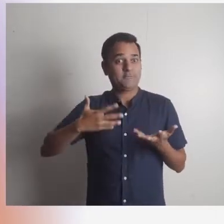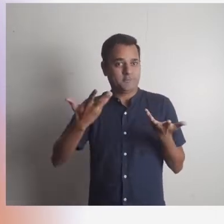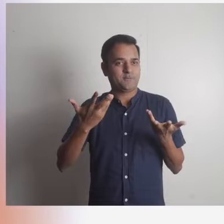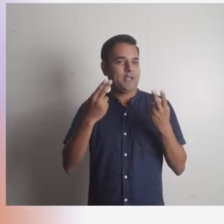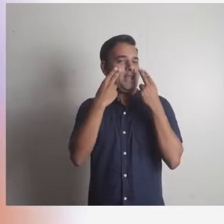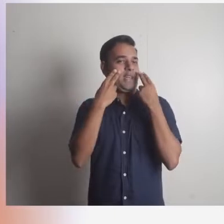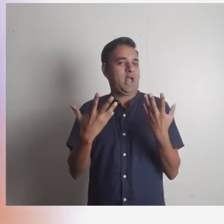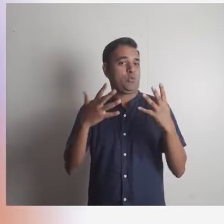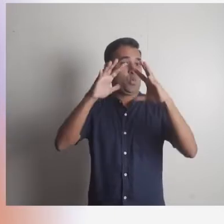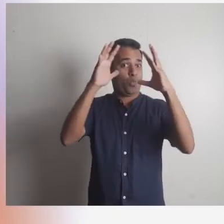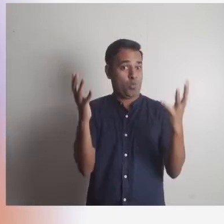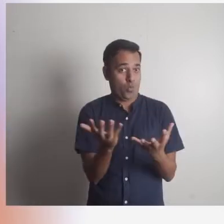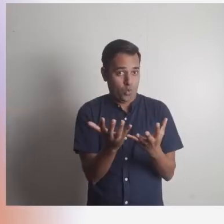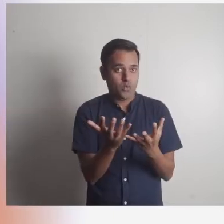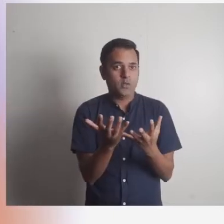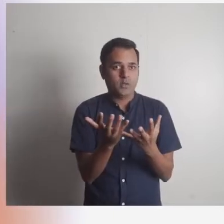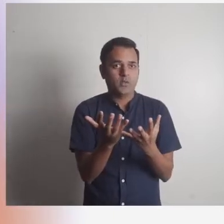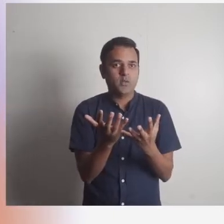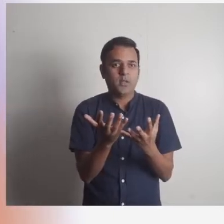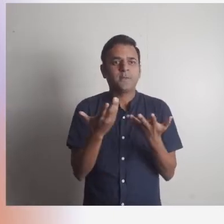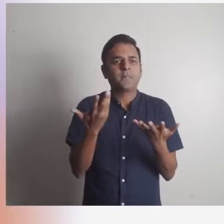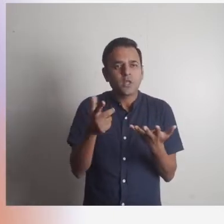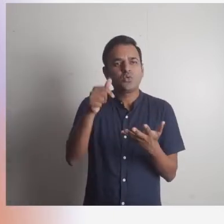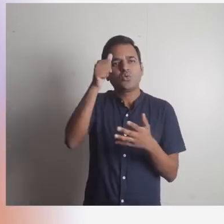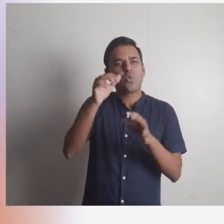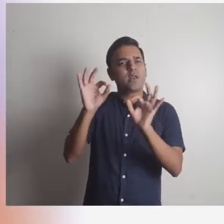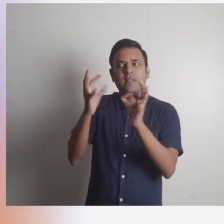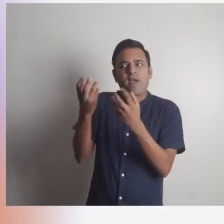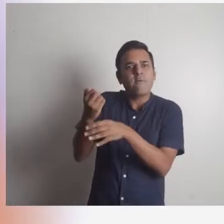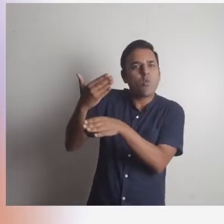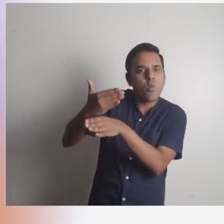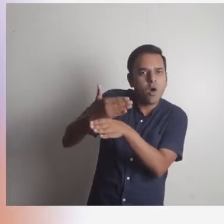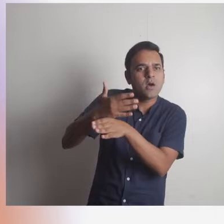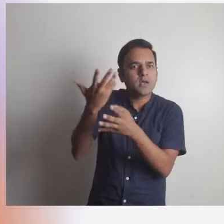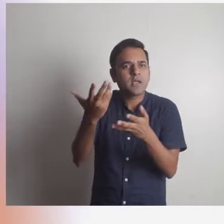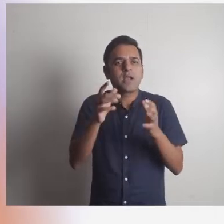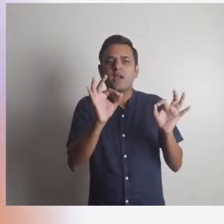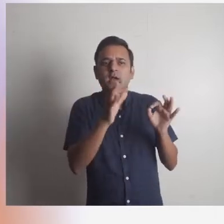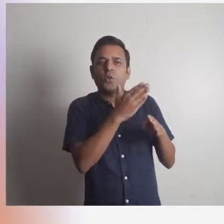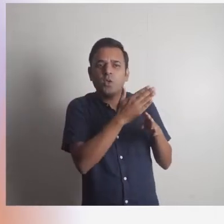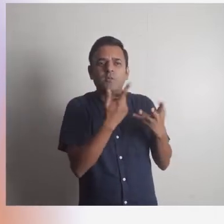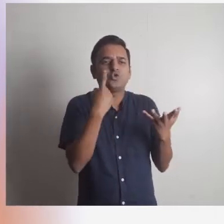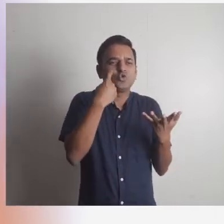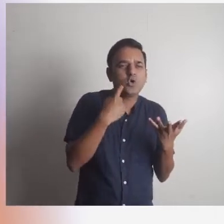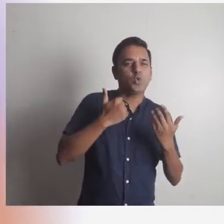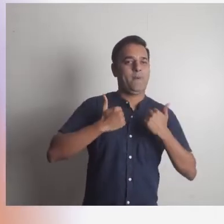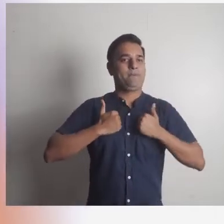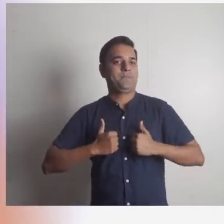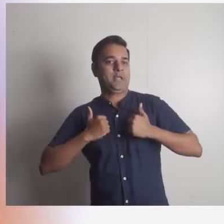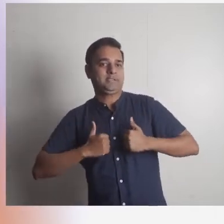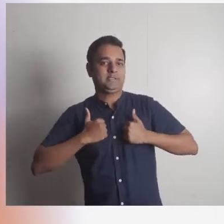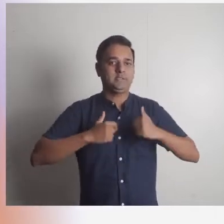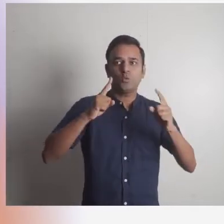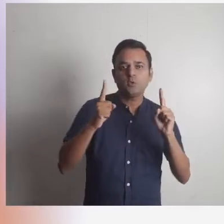reform, but it's like a human behavior. You don't want to give up something that you've had for a long period of time. So nobody wants